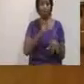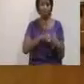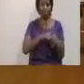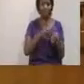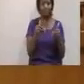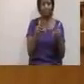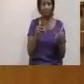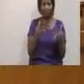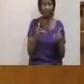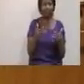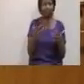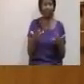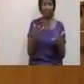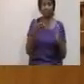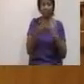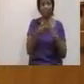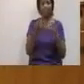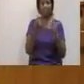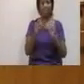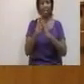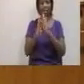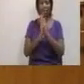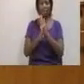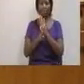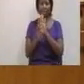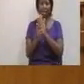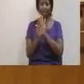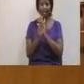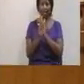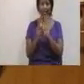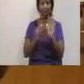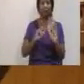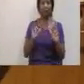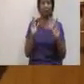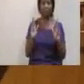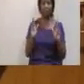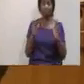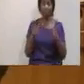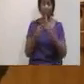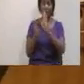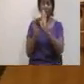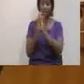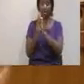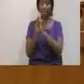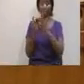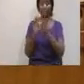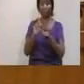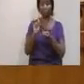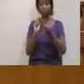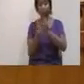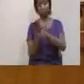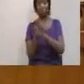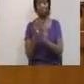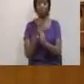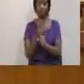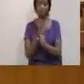frames that are contained in the Money Bills Amendment Act. And hopefully, as that act gets reviewed and